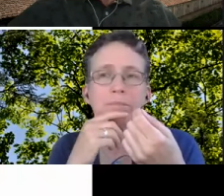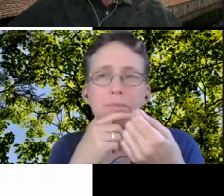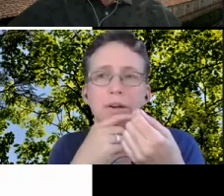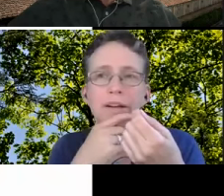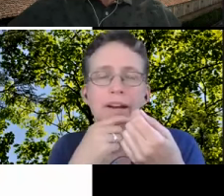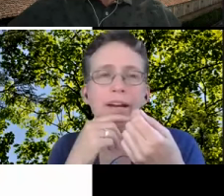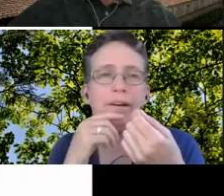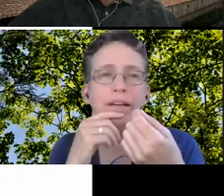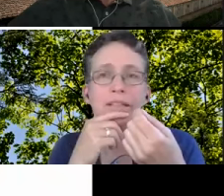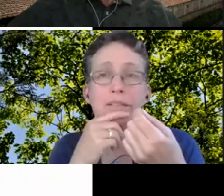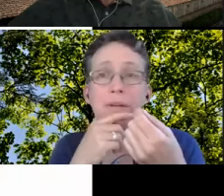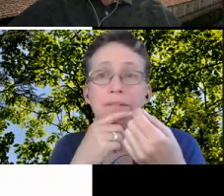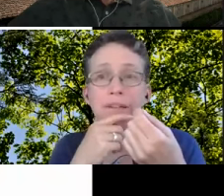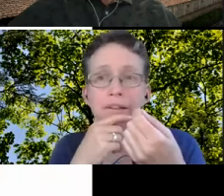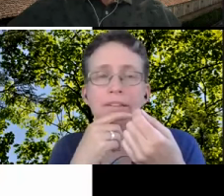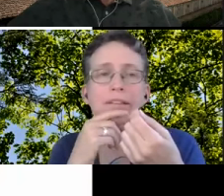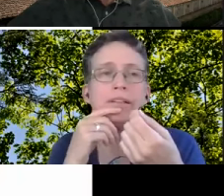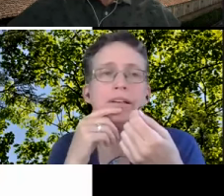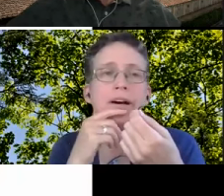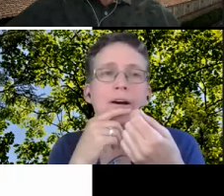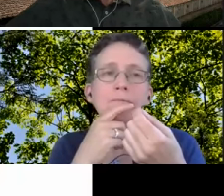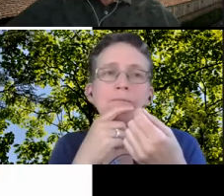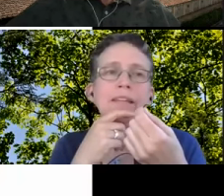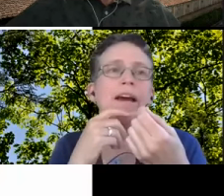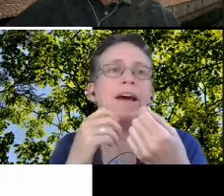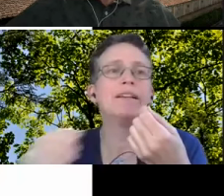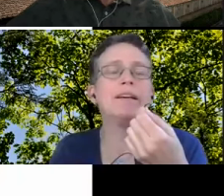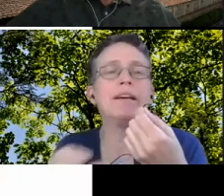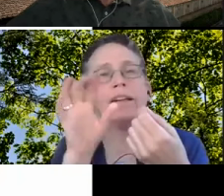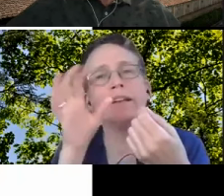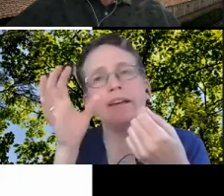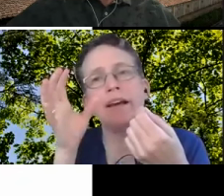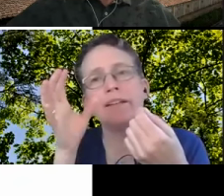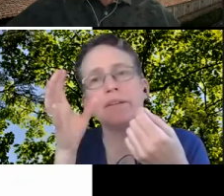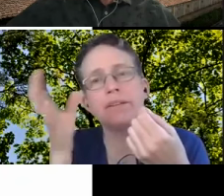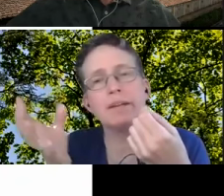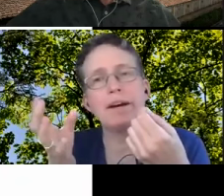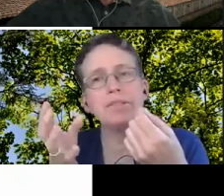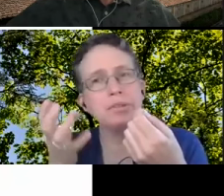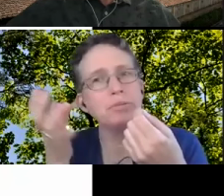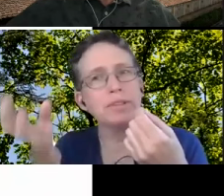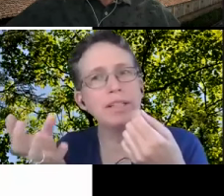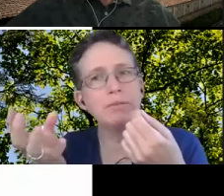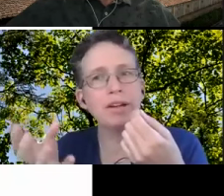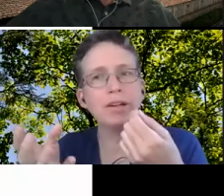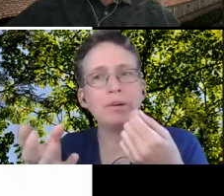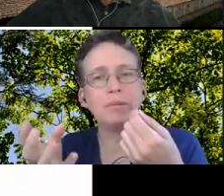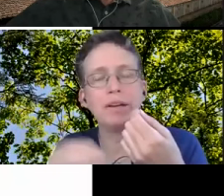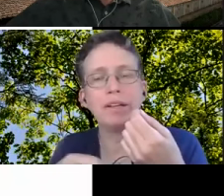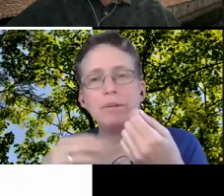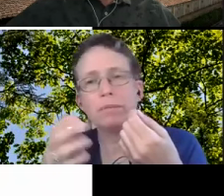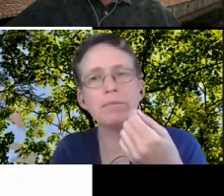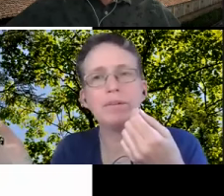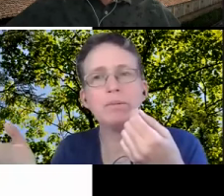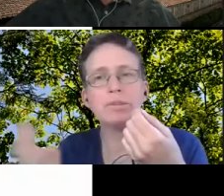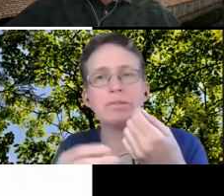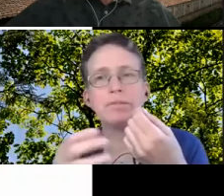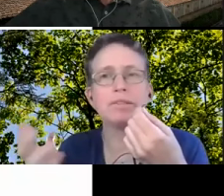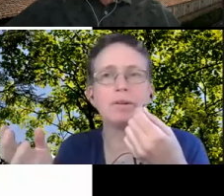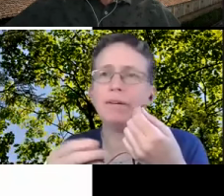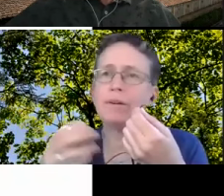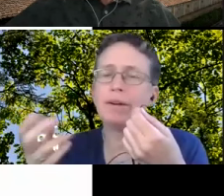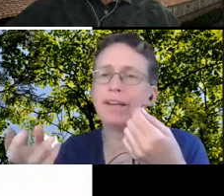Abbey Brook area in Springfield. And so think about, would you really want to go, like, if you were sort